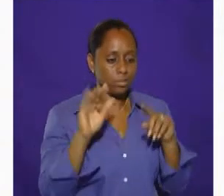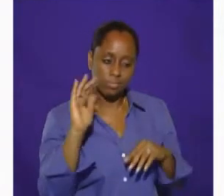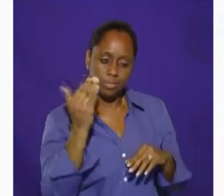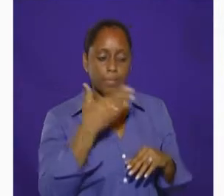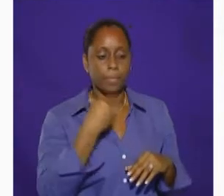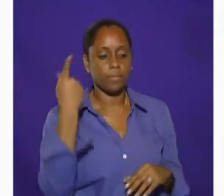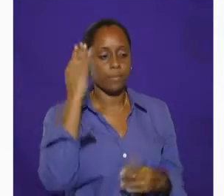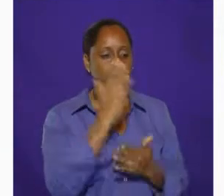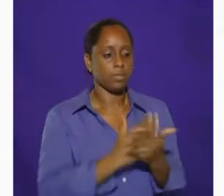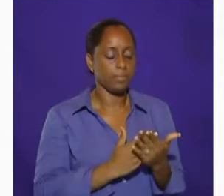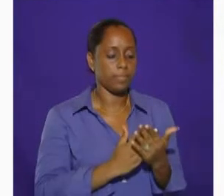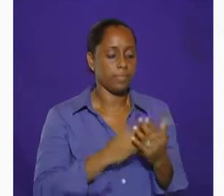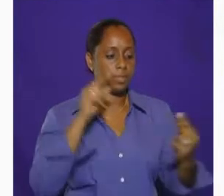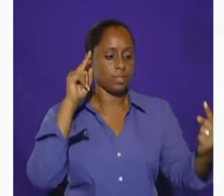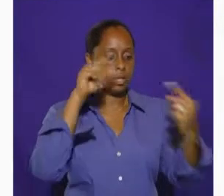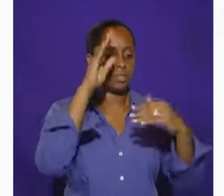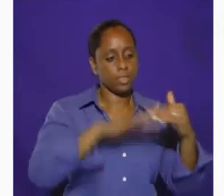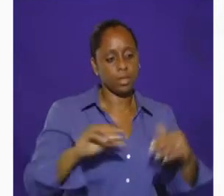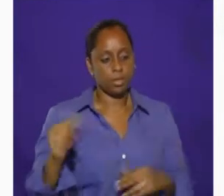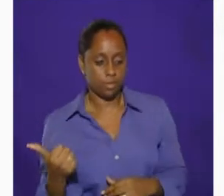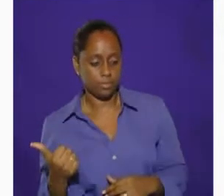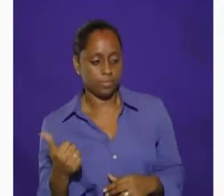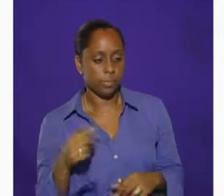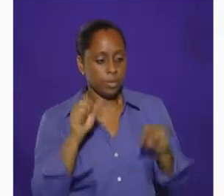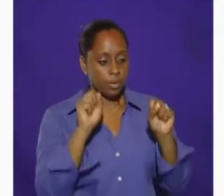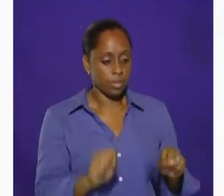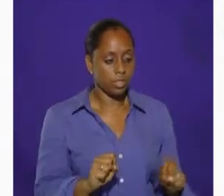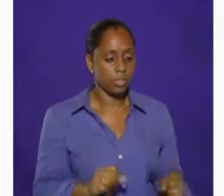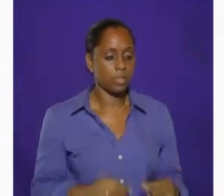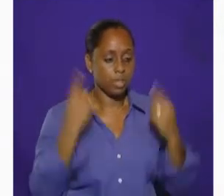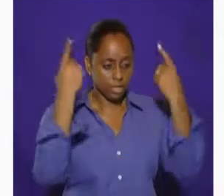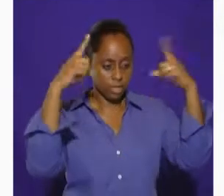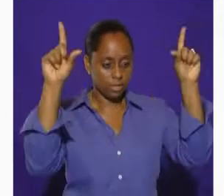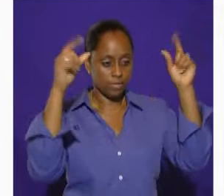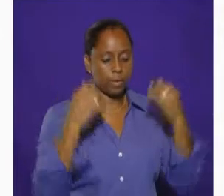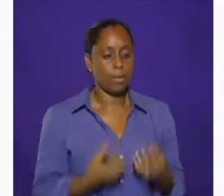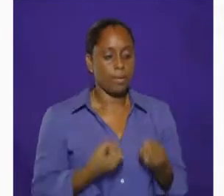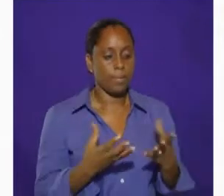others. It is possible to achieve many of the targets if the